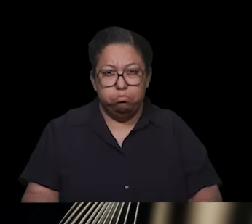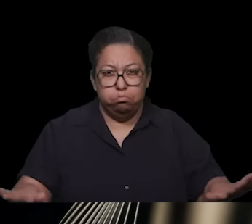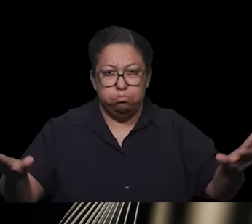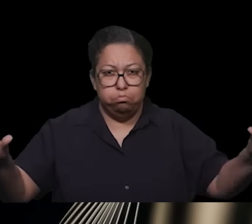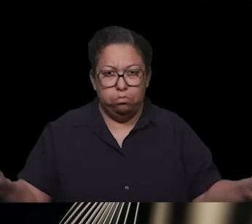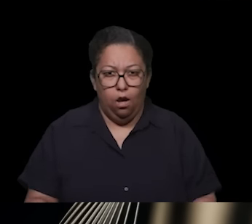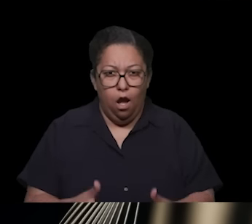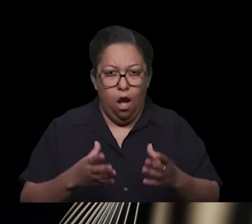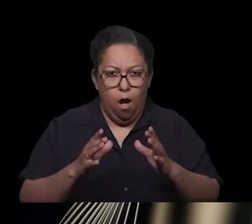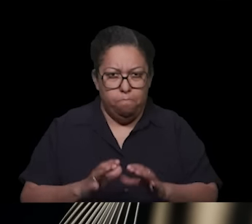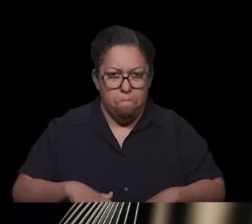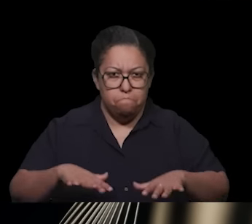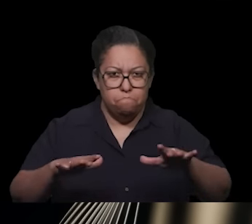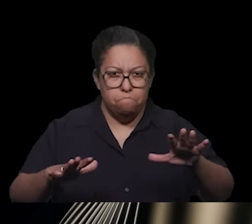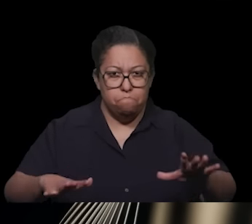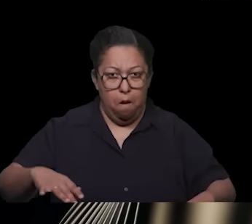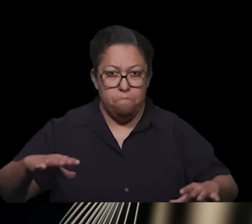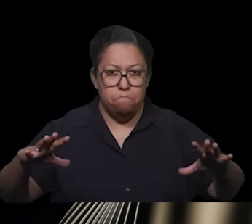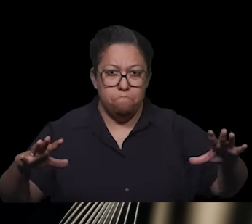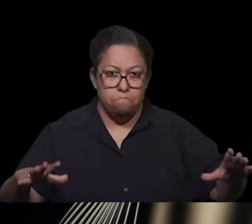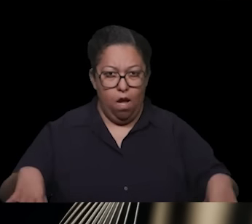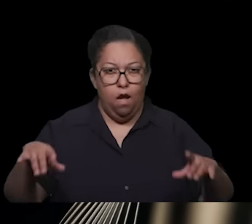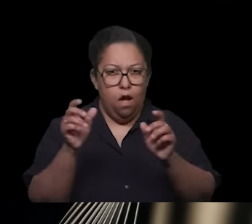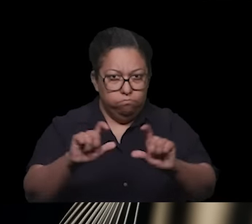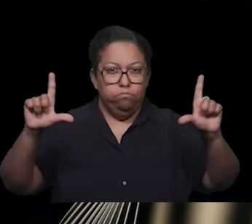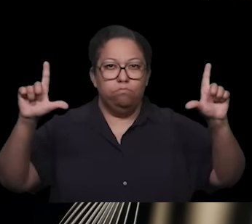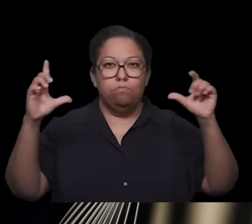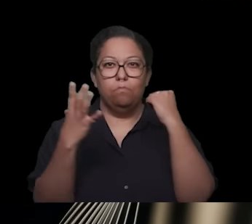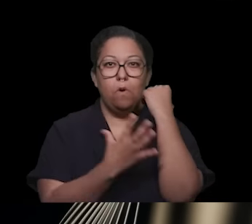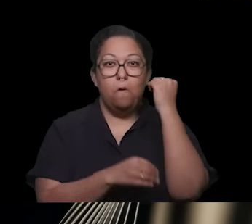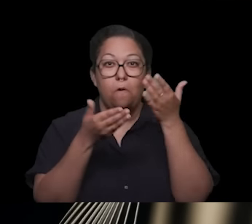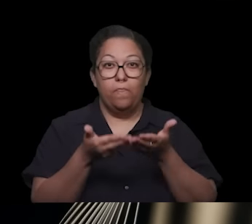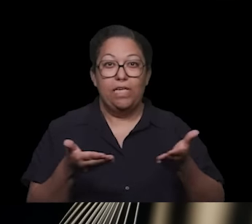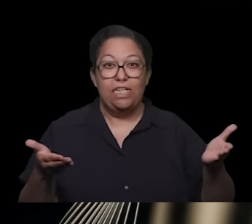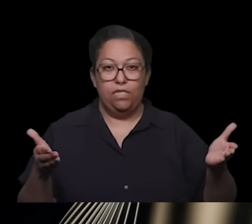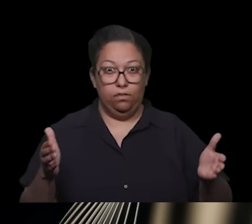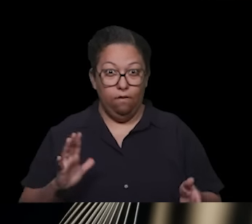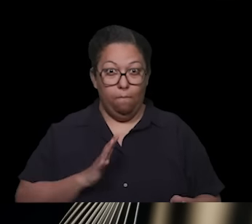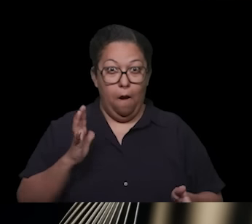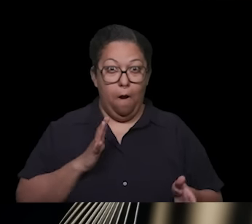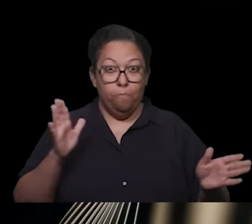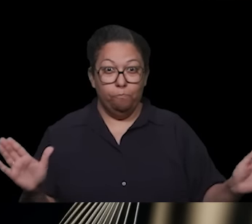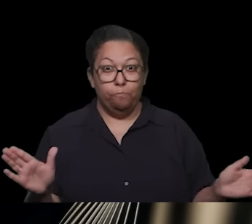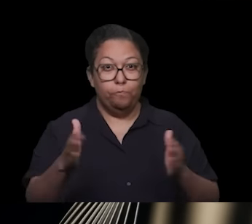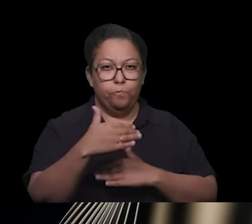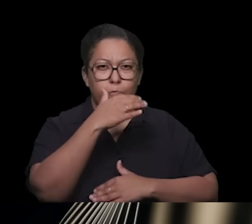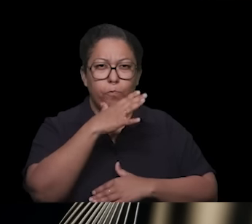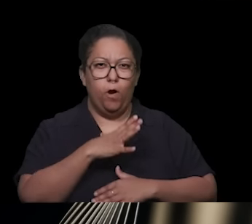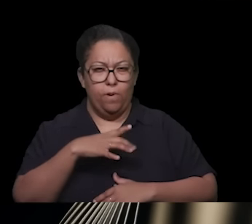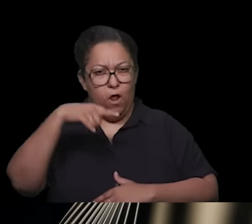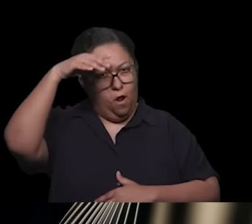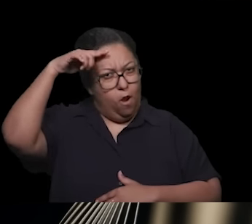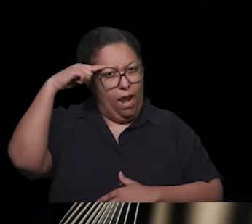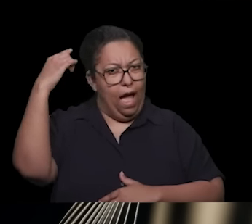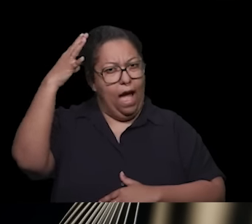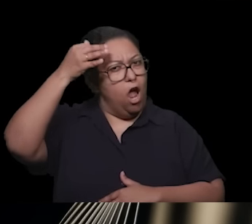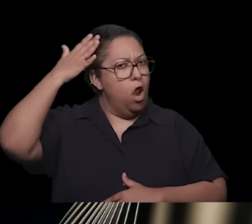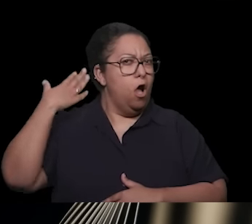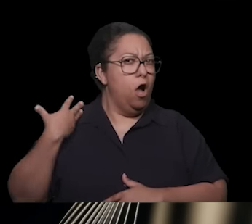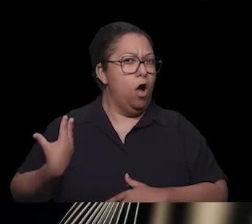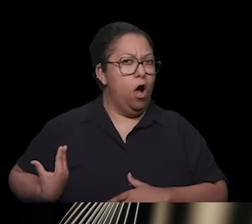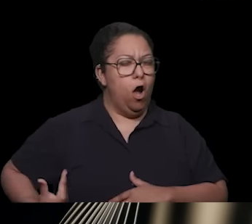up a dark abyss that dissolves to a beating heart. A title appears, Poor Things. In a parlor, a woman with long dark hair streaming down